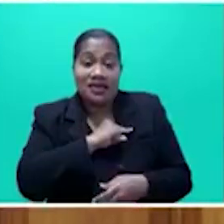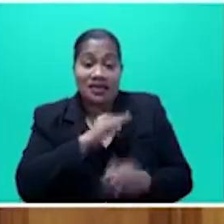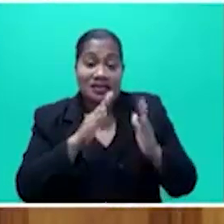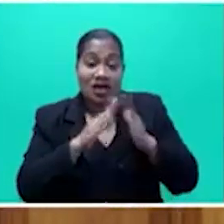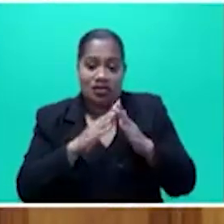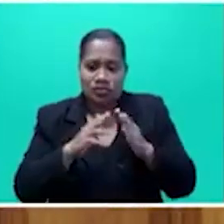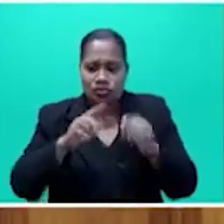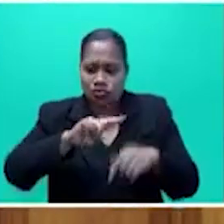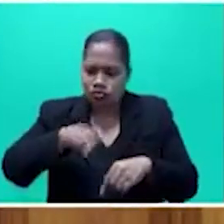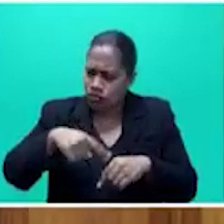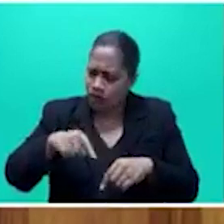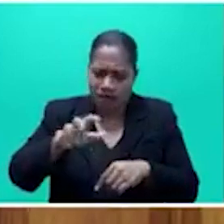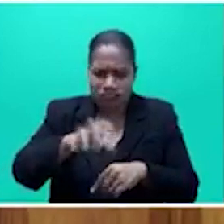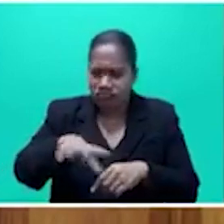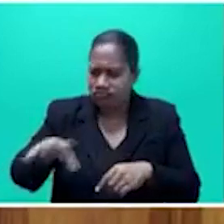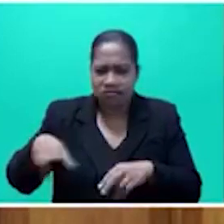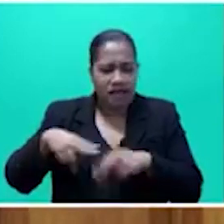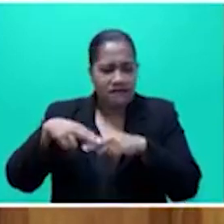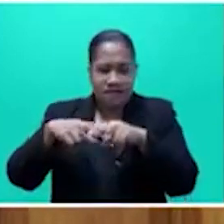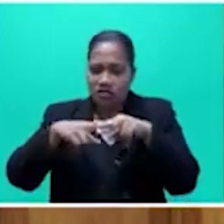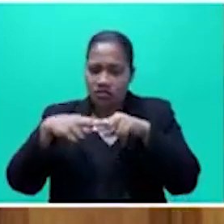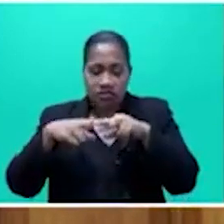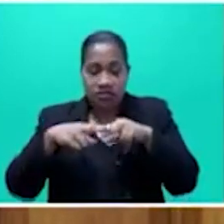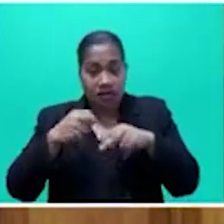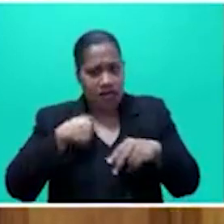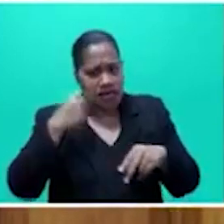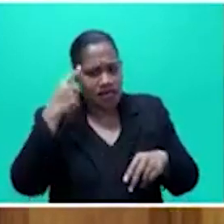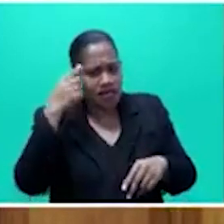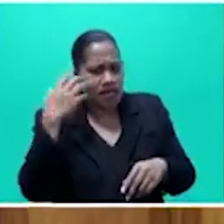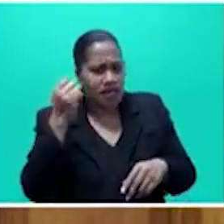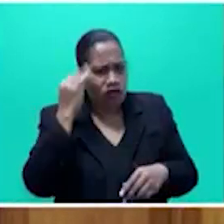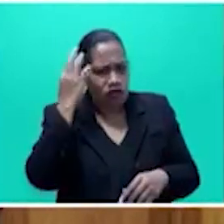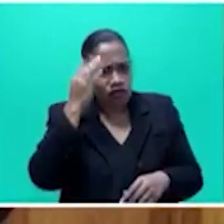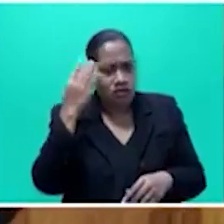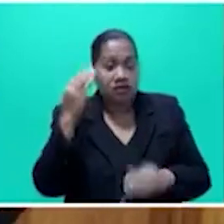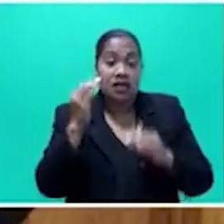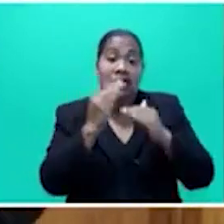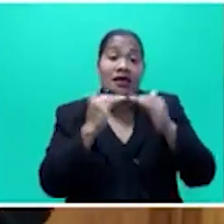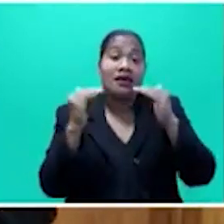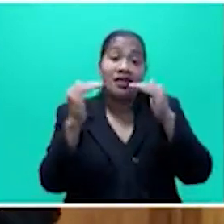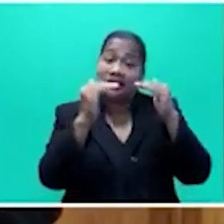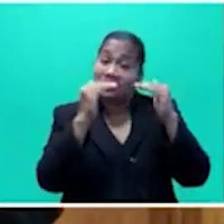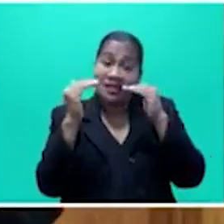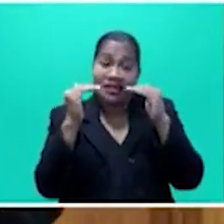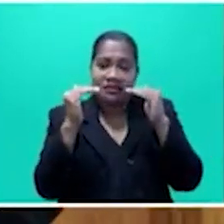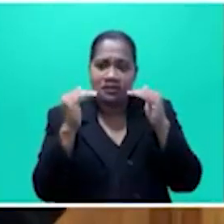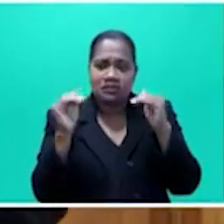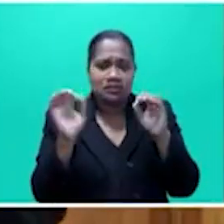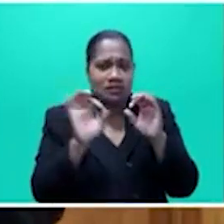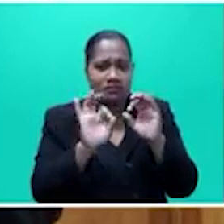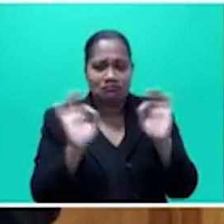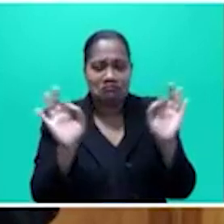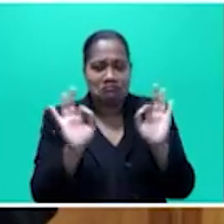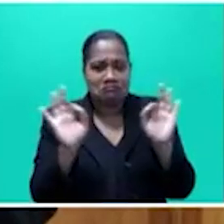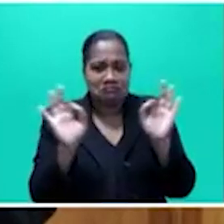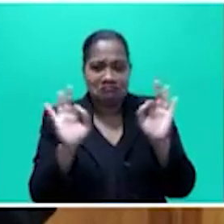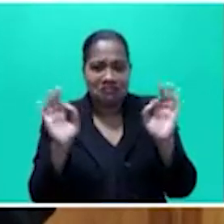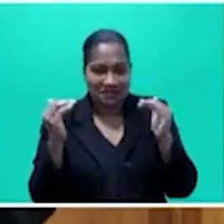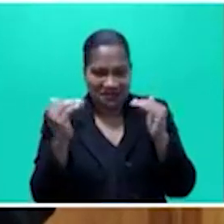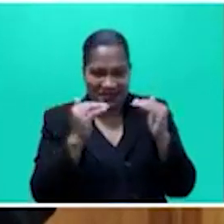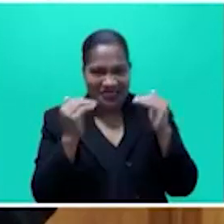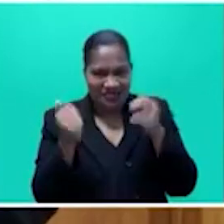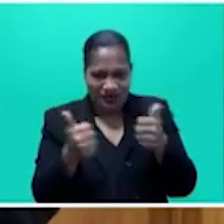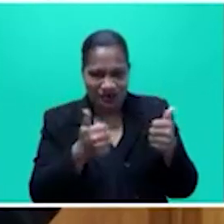Fiji. And I think there was that concern that the standards were not really there. And that is why they had